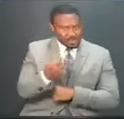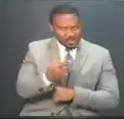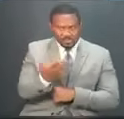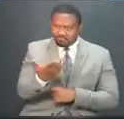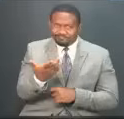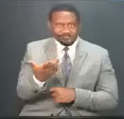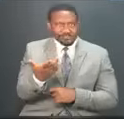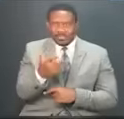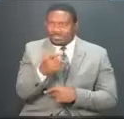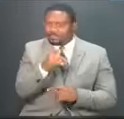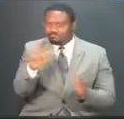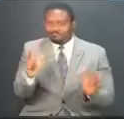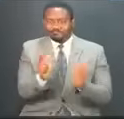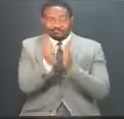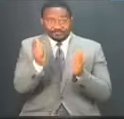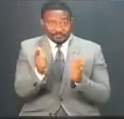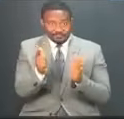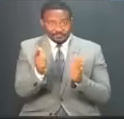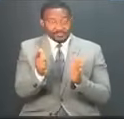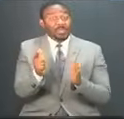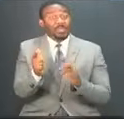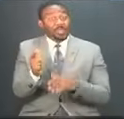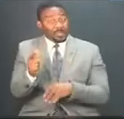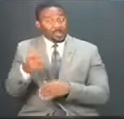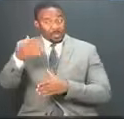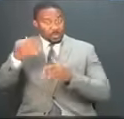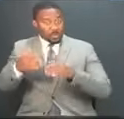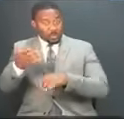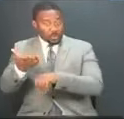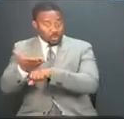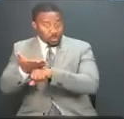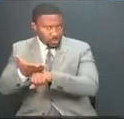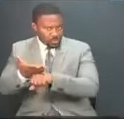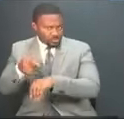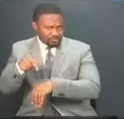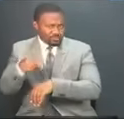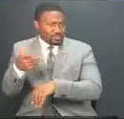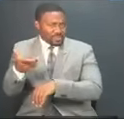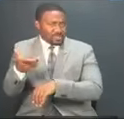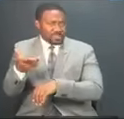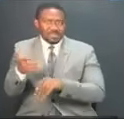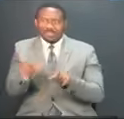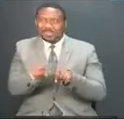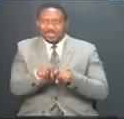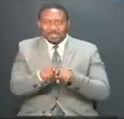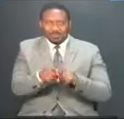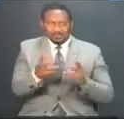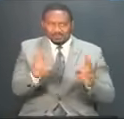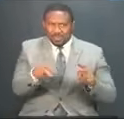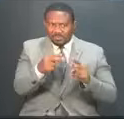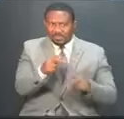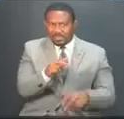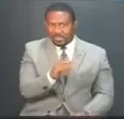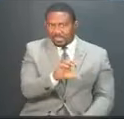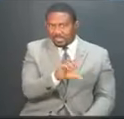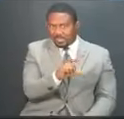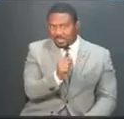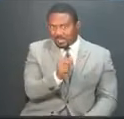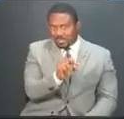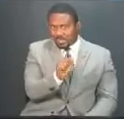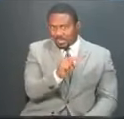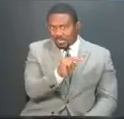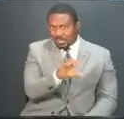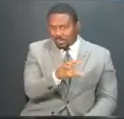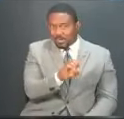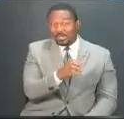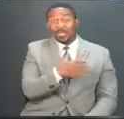Appeal reaffirmed this position in Clenham Construction Limited and Falcon Crest Investment Limited and